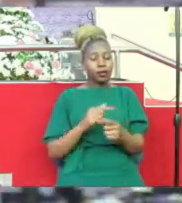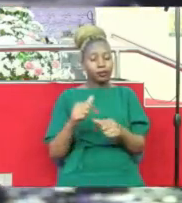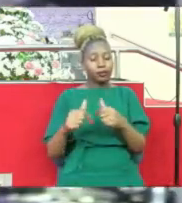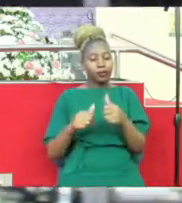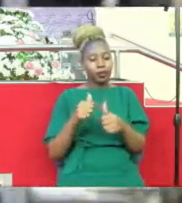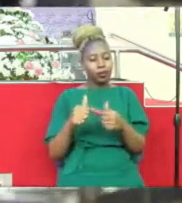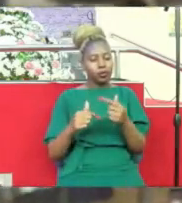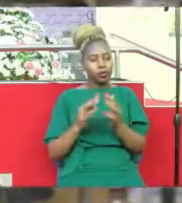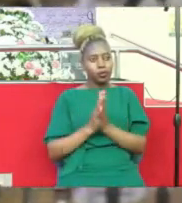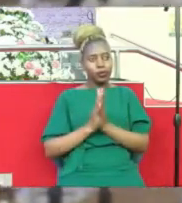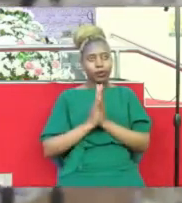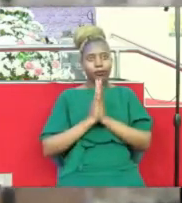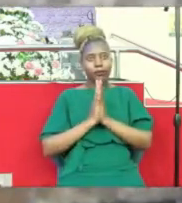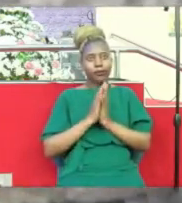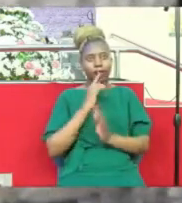They weren't happy